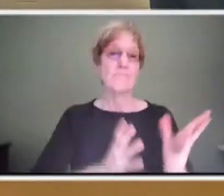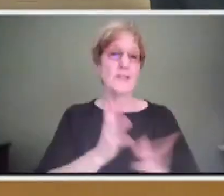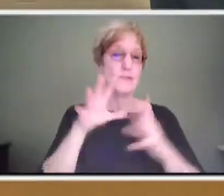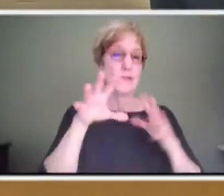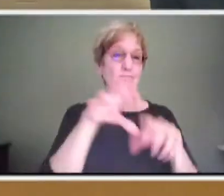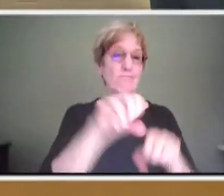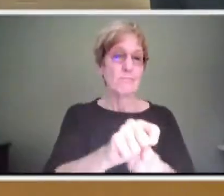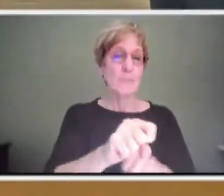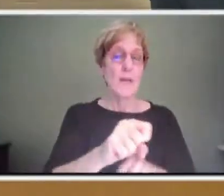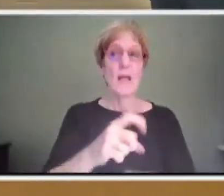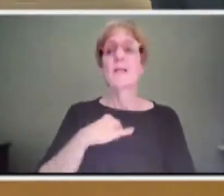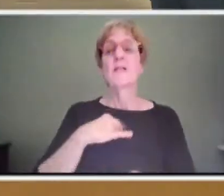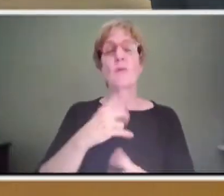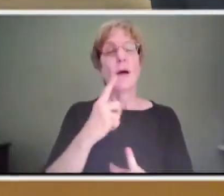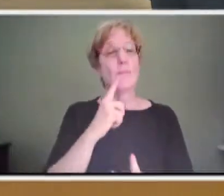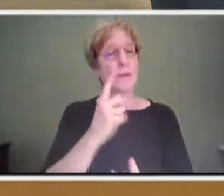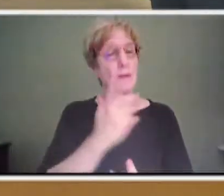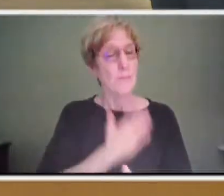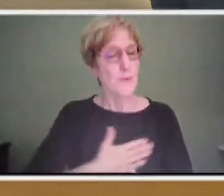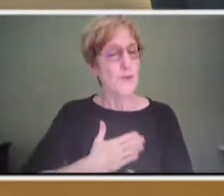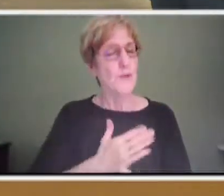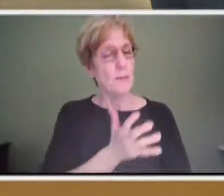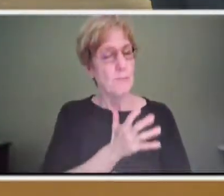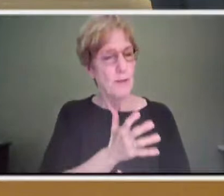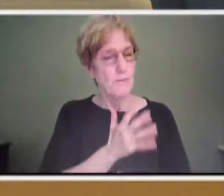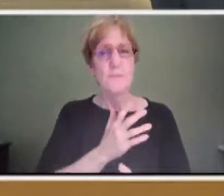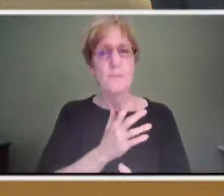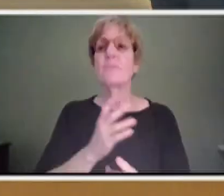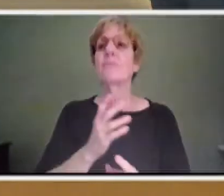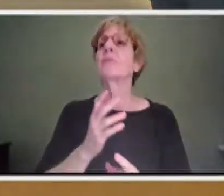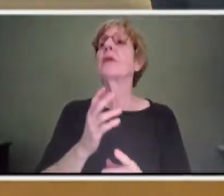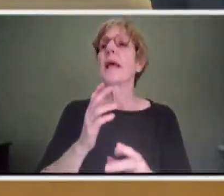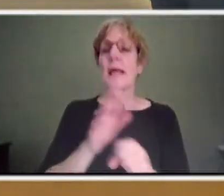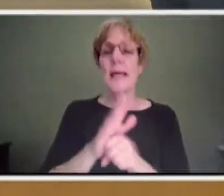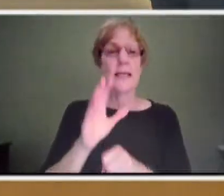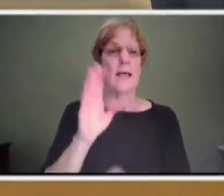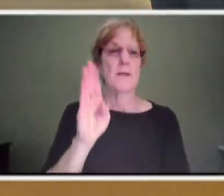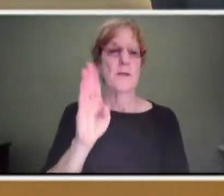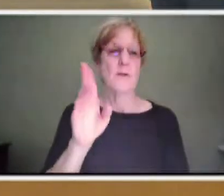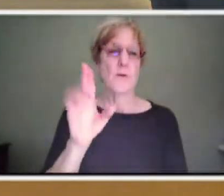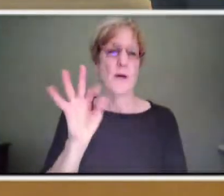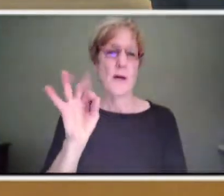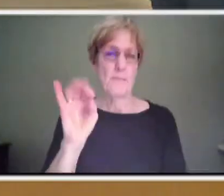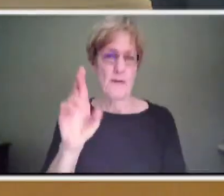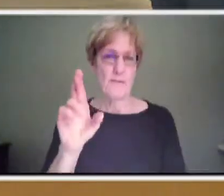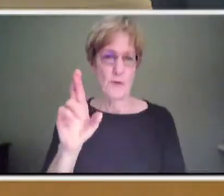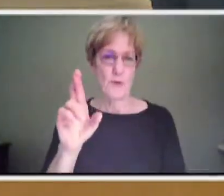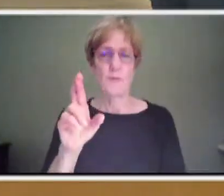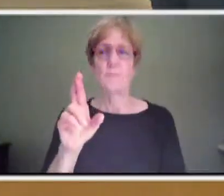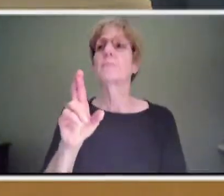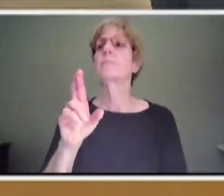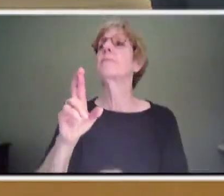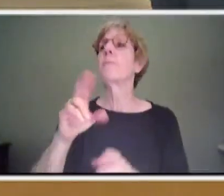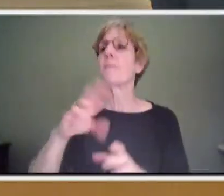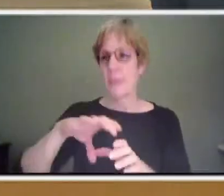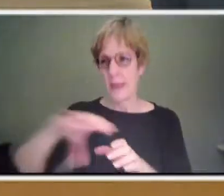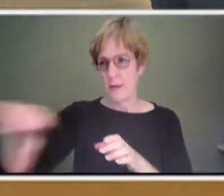adequate buffer between my house and my property, the same way they are doing some of the things for the industrial